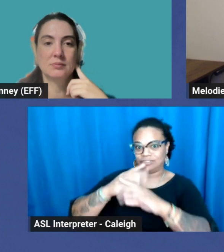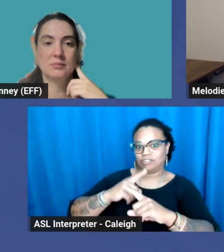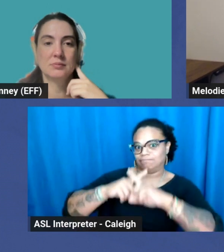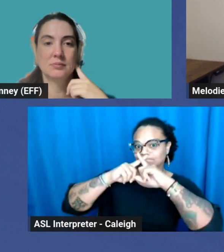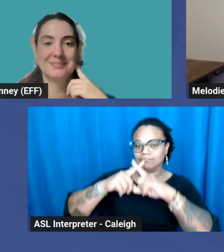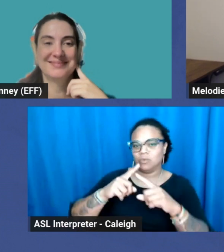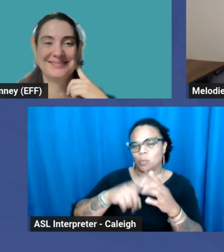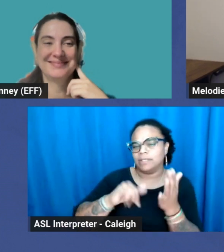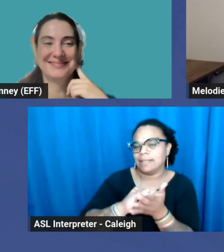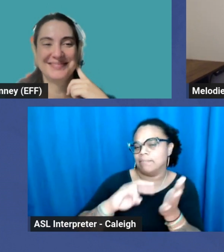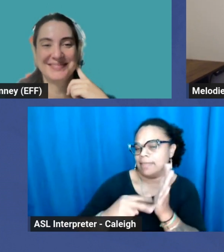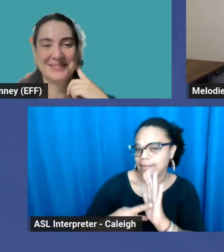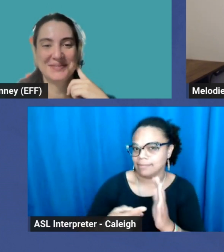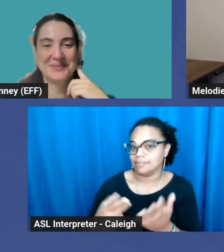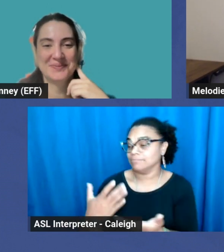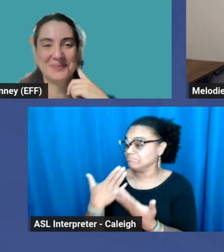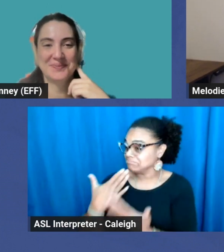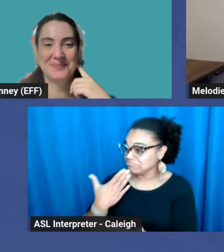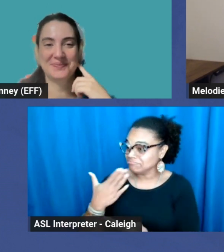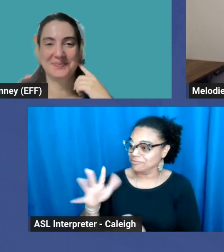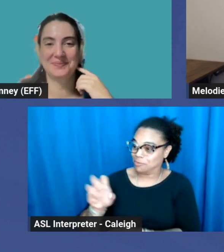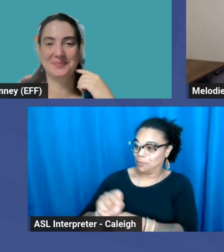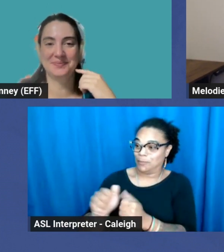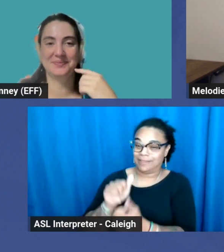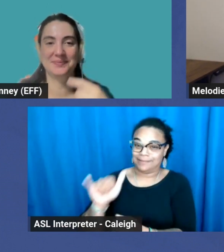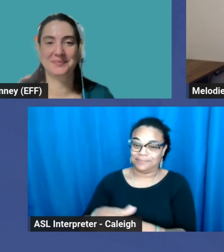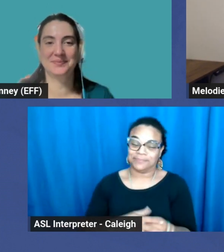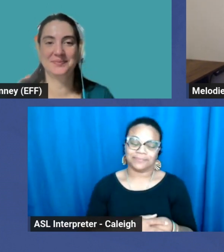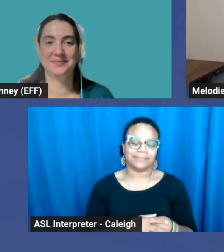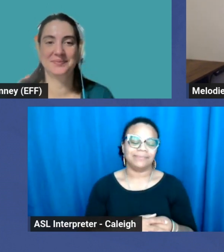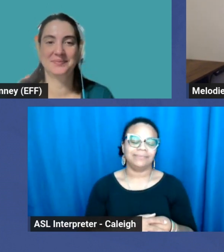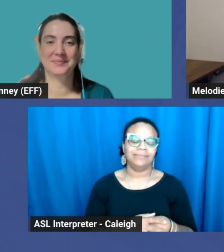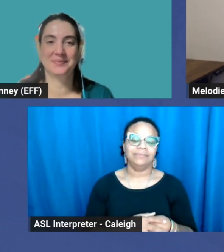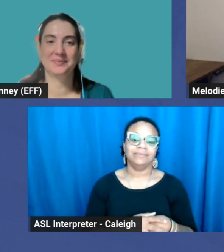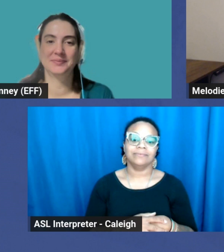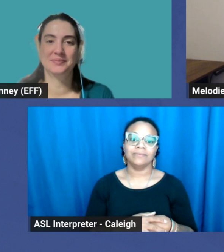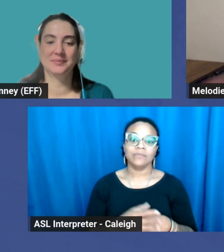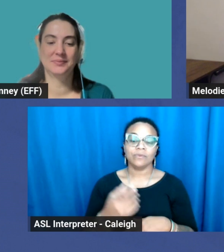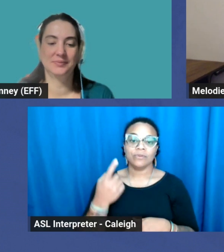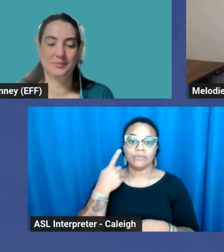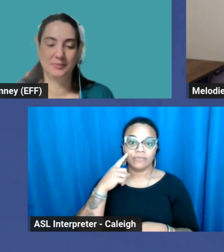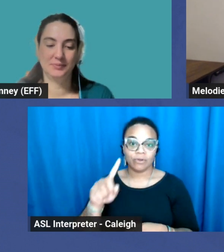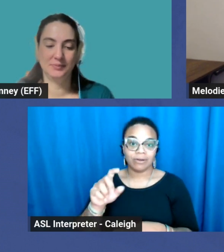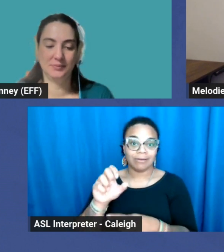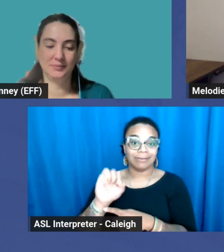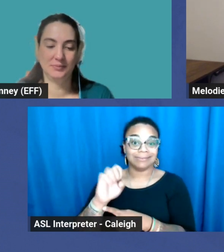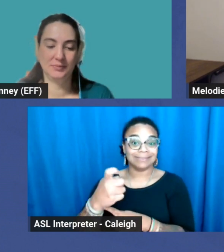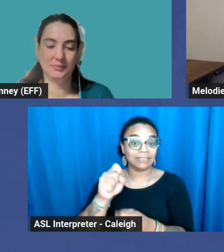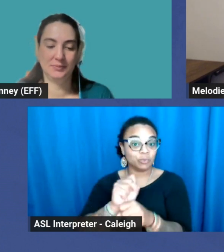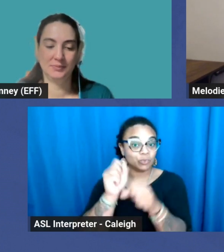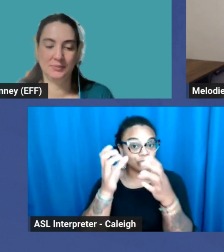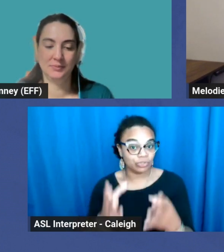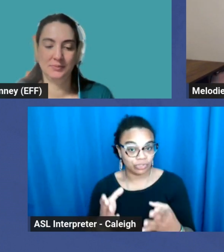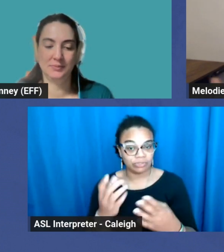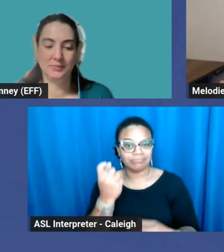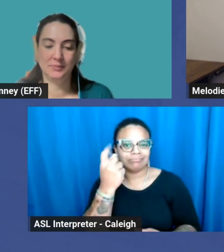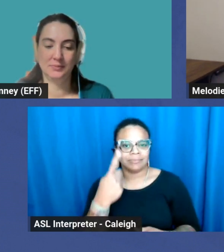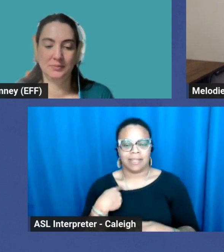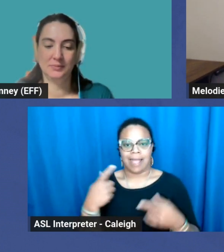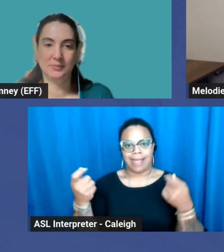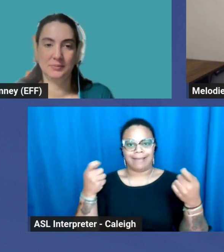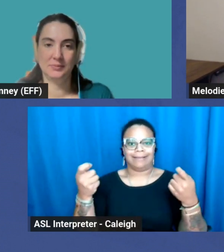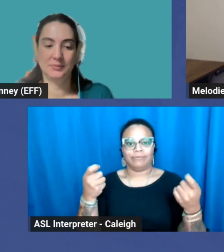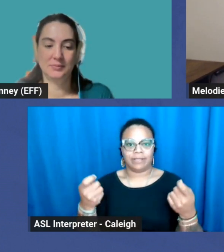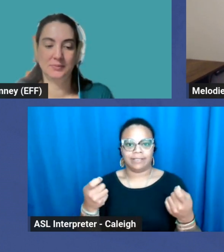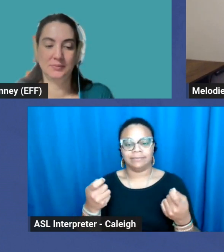So thank you for that. And as for sex workers, so I co-direct the